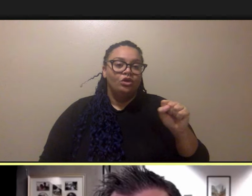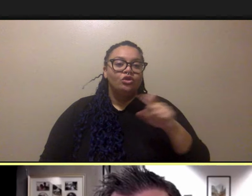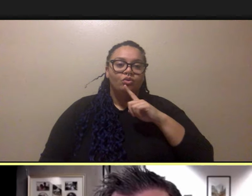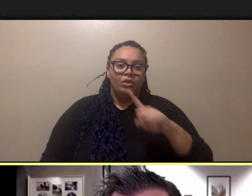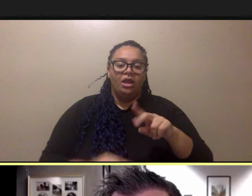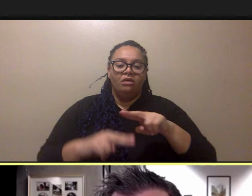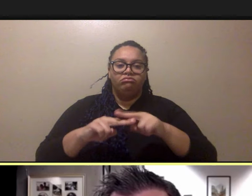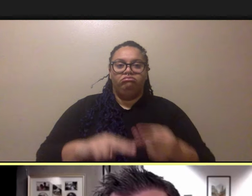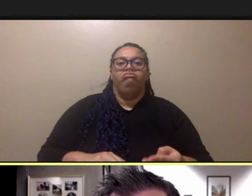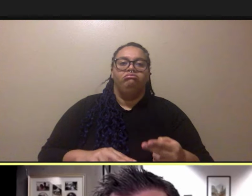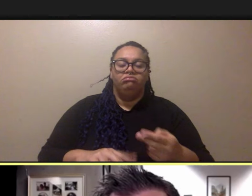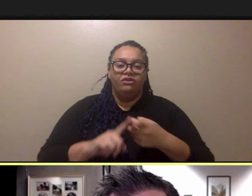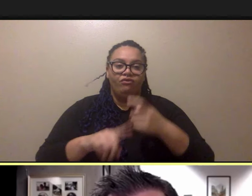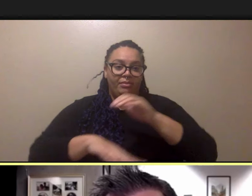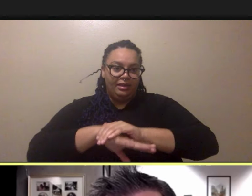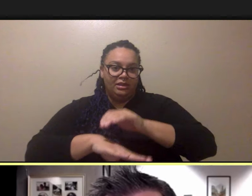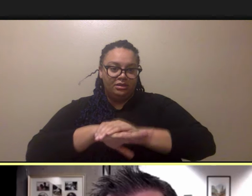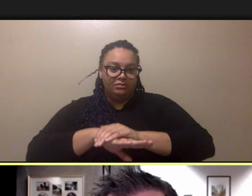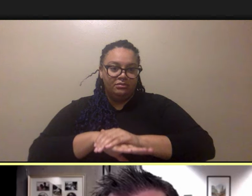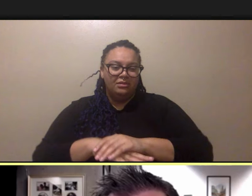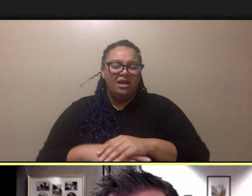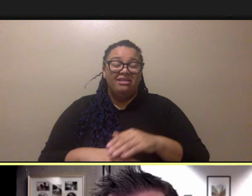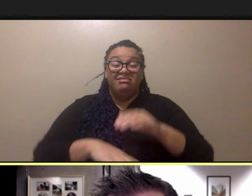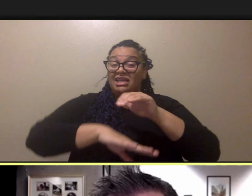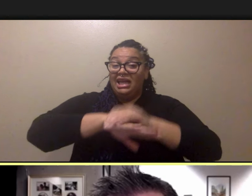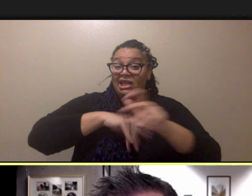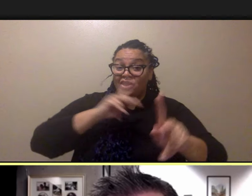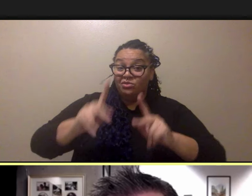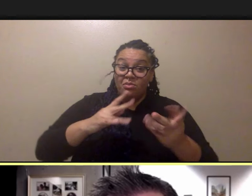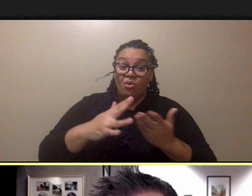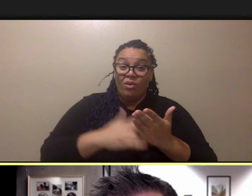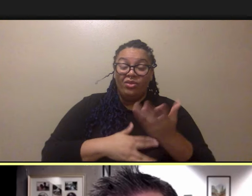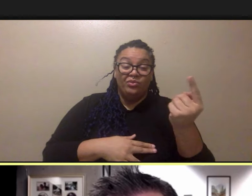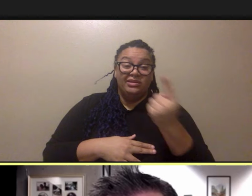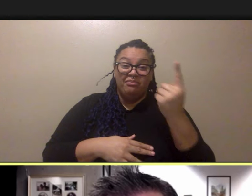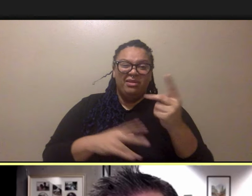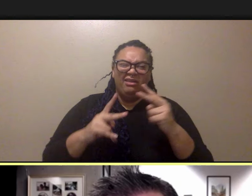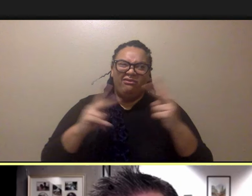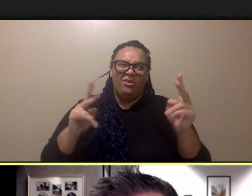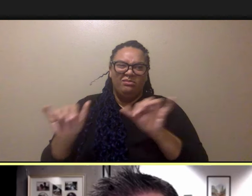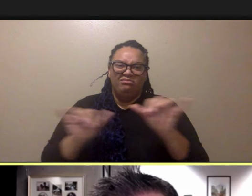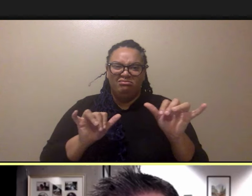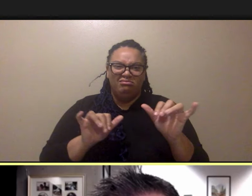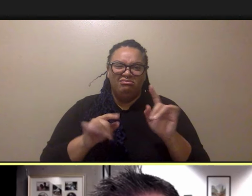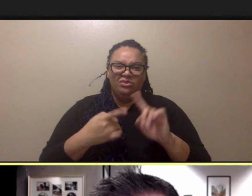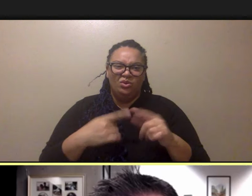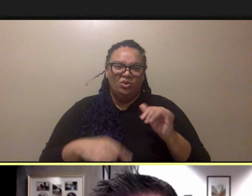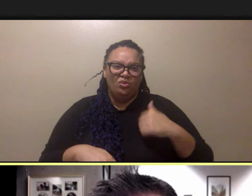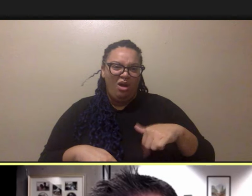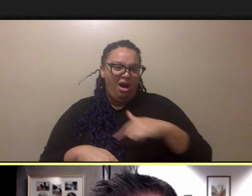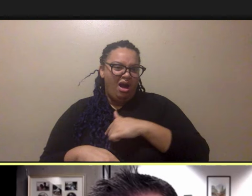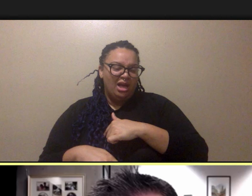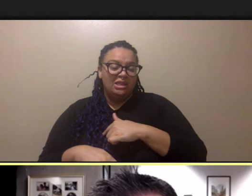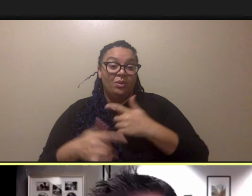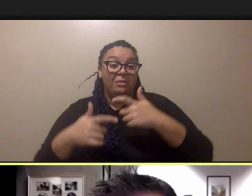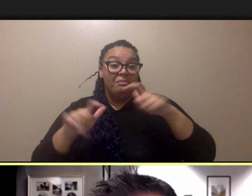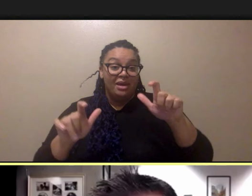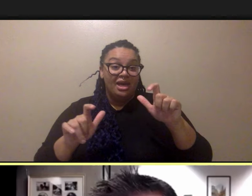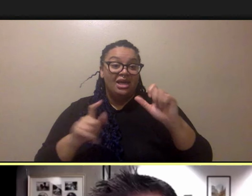England went through something that is also kind of familiar to us. There were a number of societal changes in the 1500s